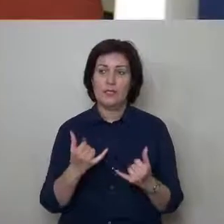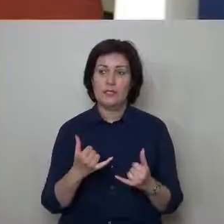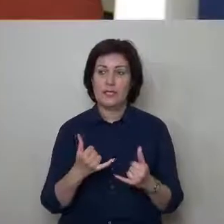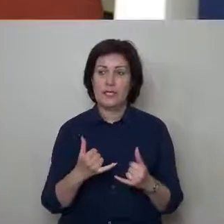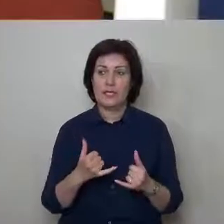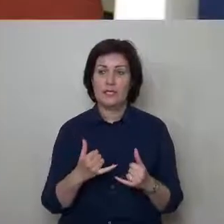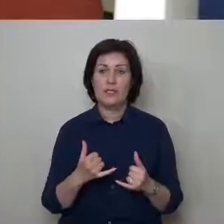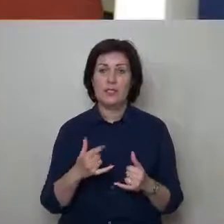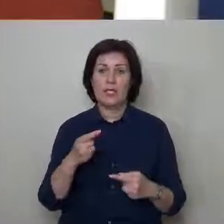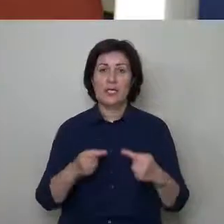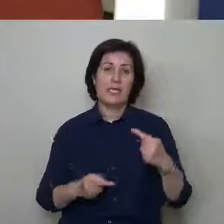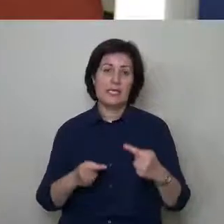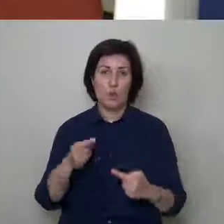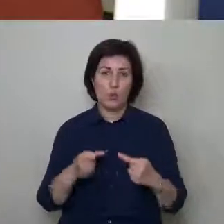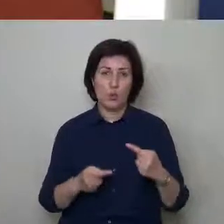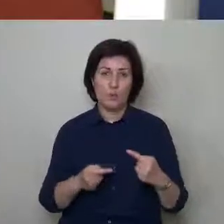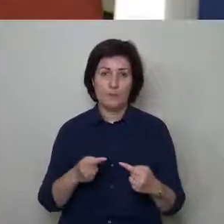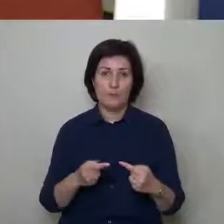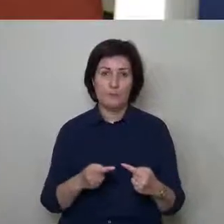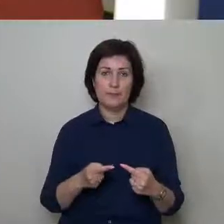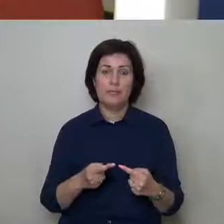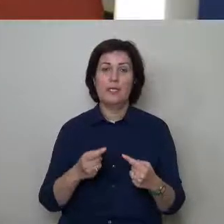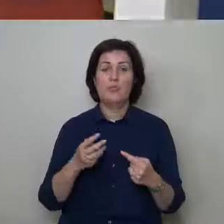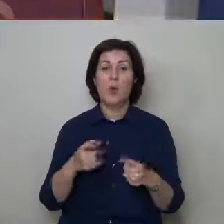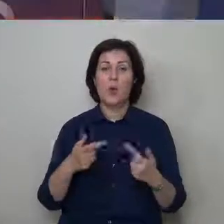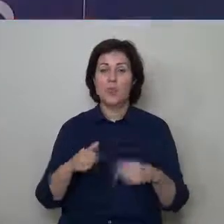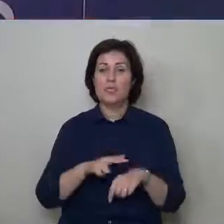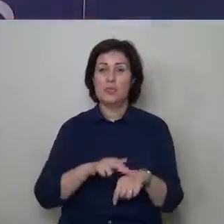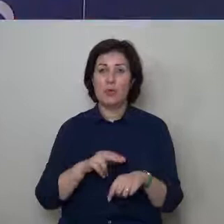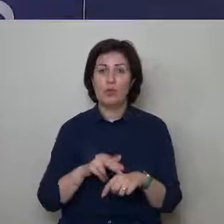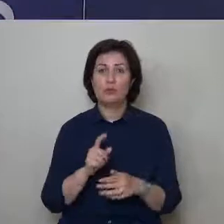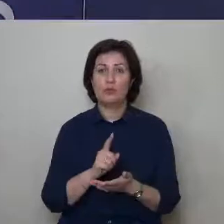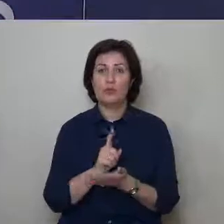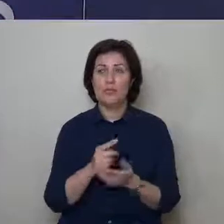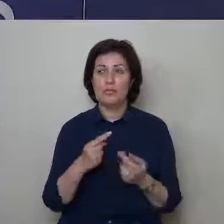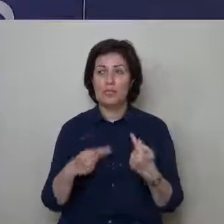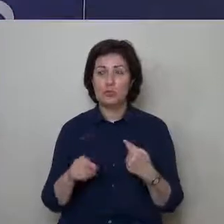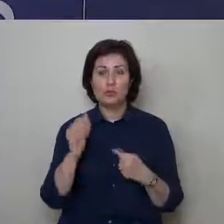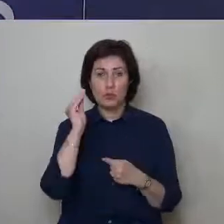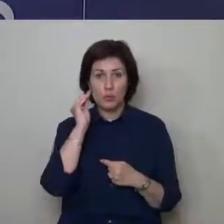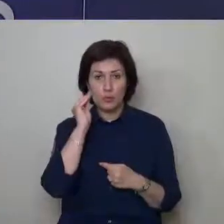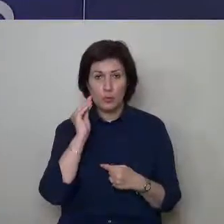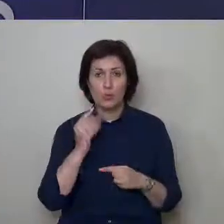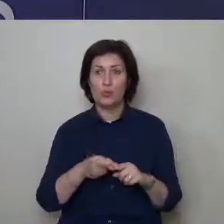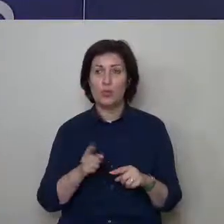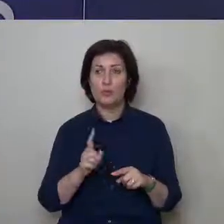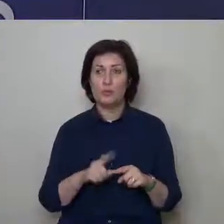exceed 63 hryvnia 6 kopecks. We know and criticize it.